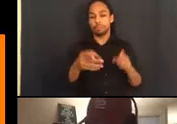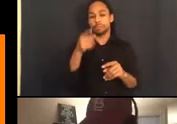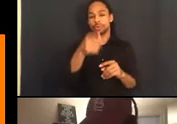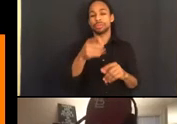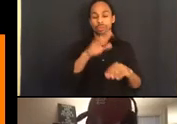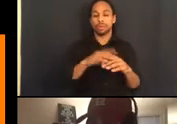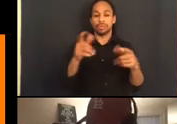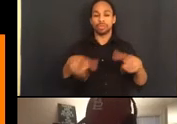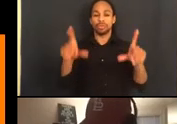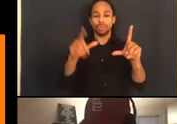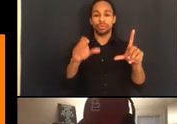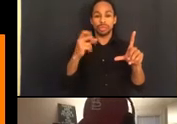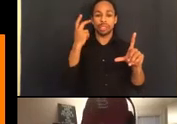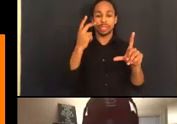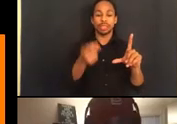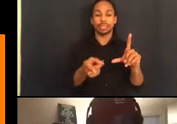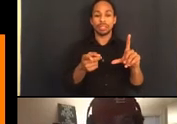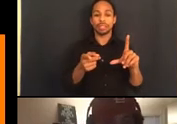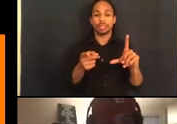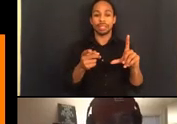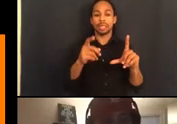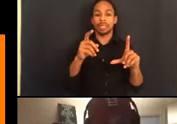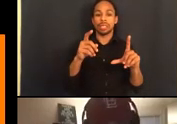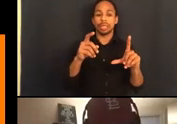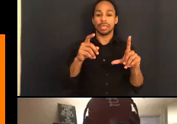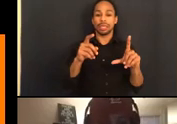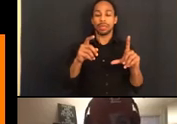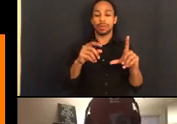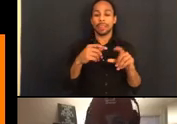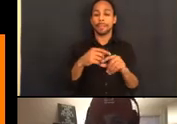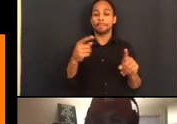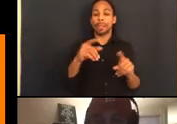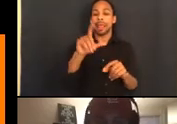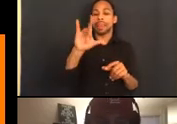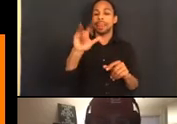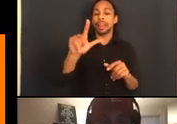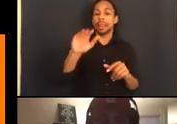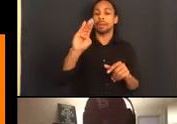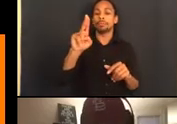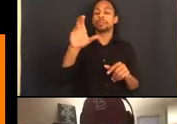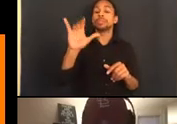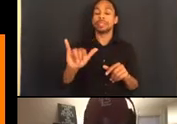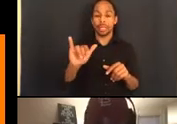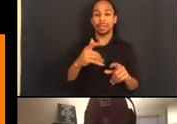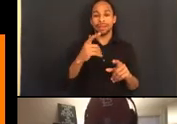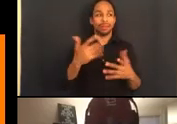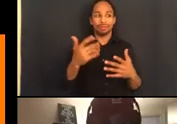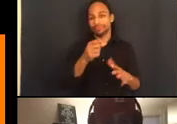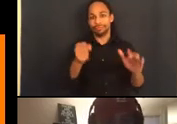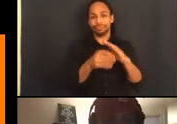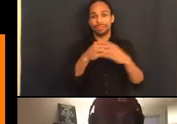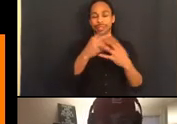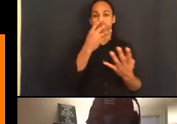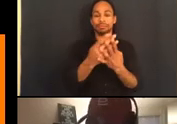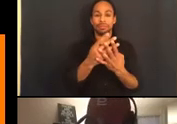is Angola, named after plantation, and it's situated between 13 nuclear waste sites. When I look at that, I view that to be